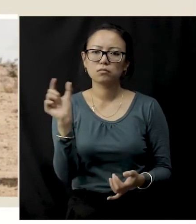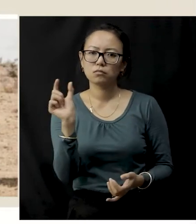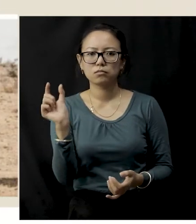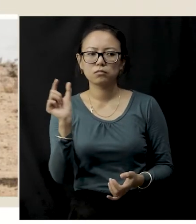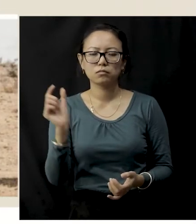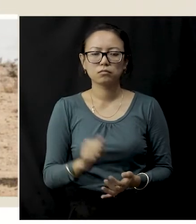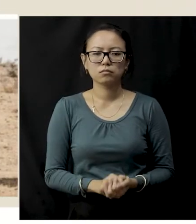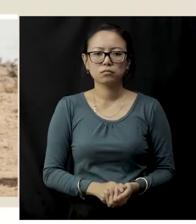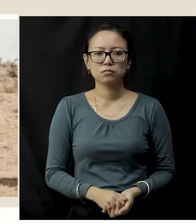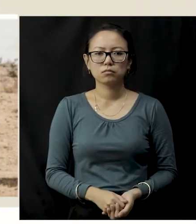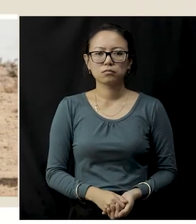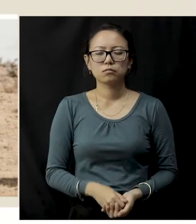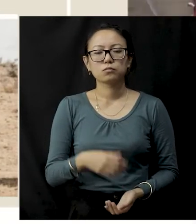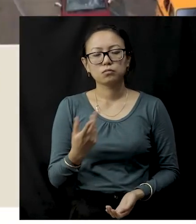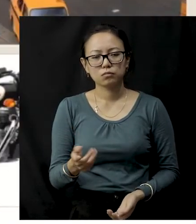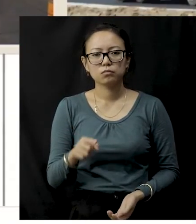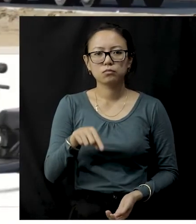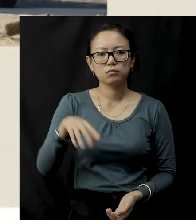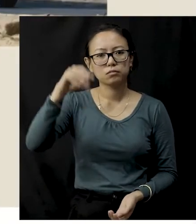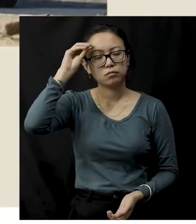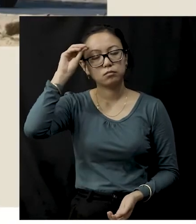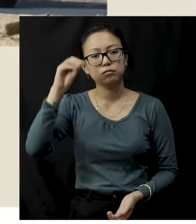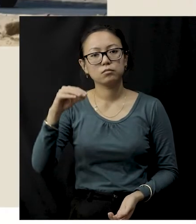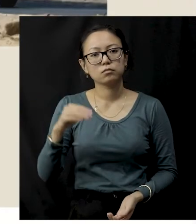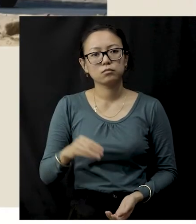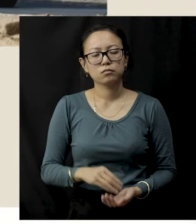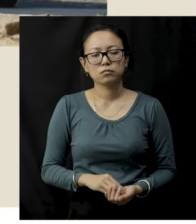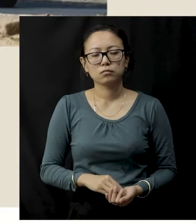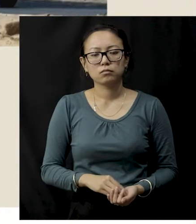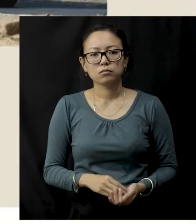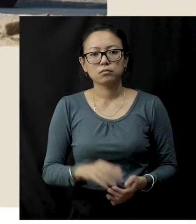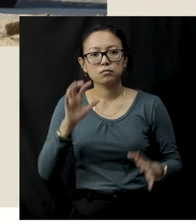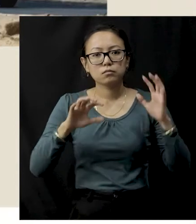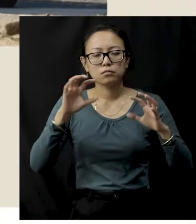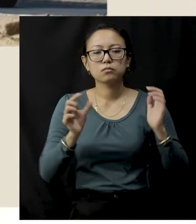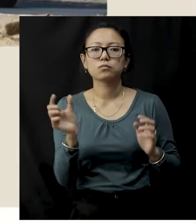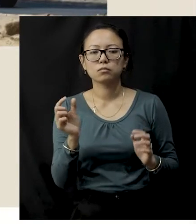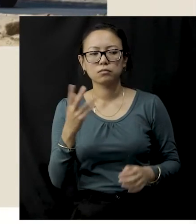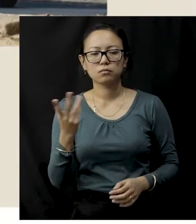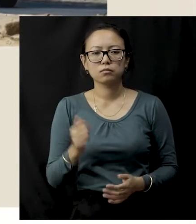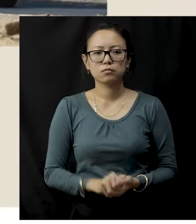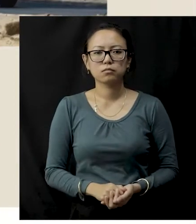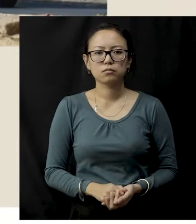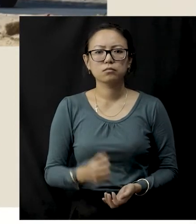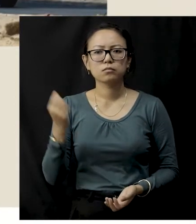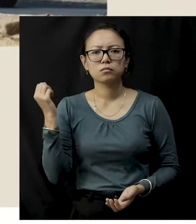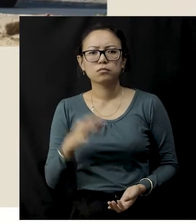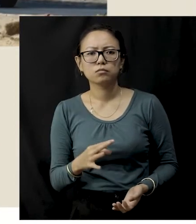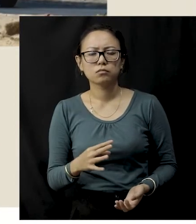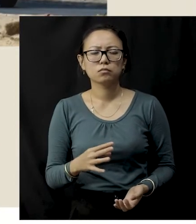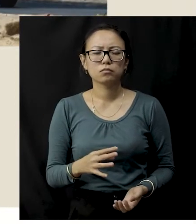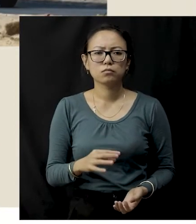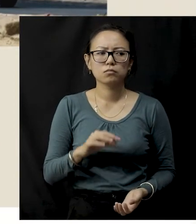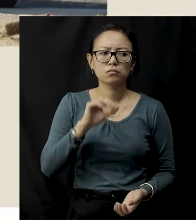is how animals were used. Now, when you look into the new generation, you see